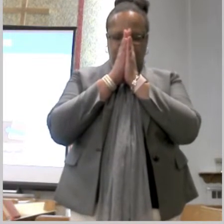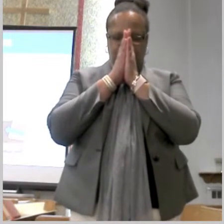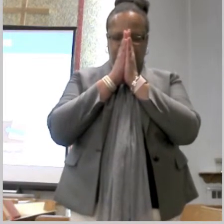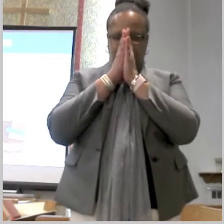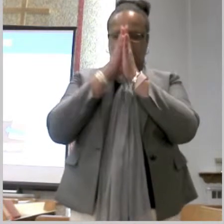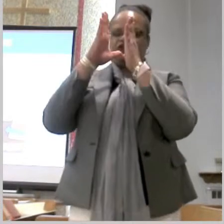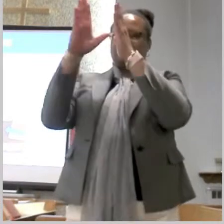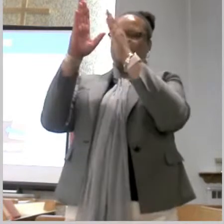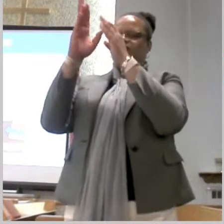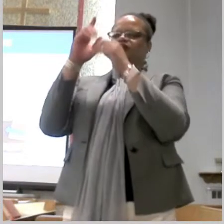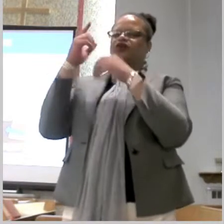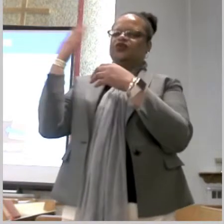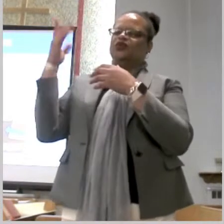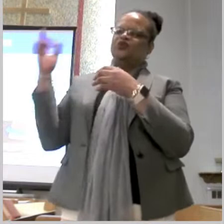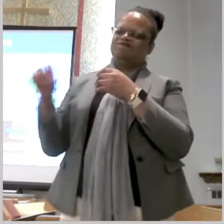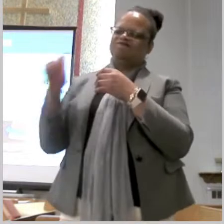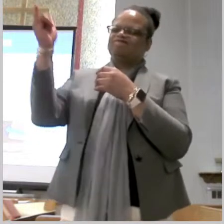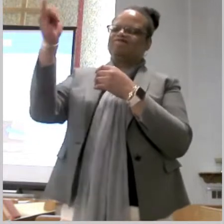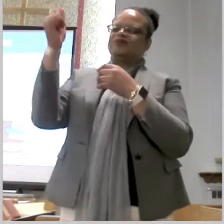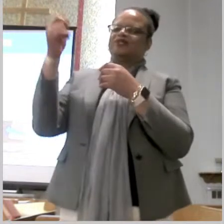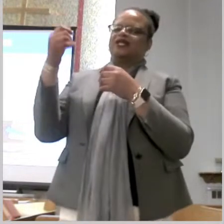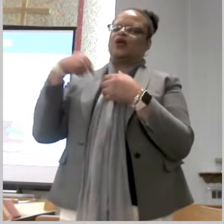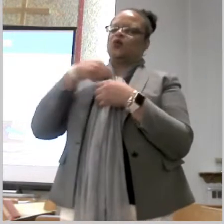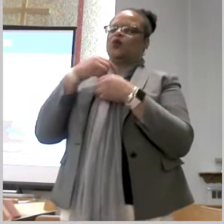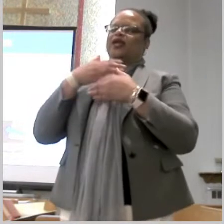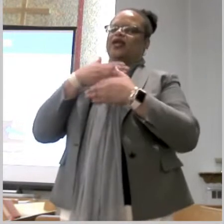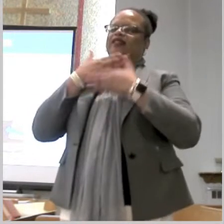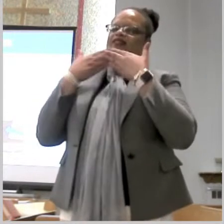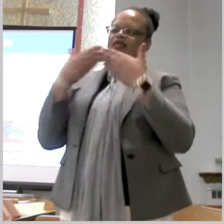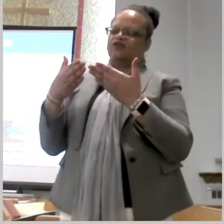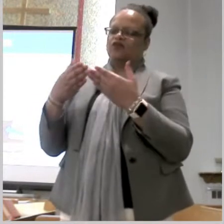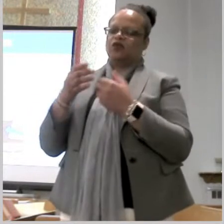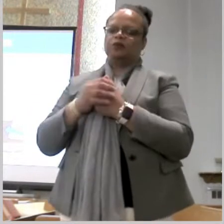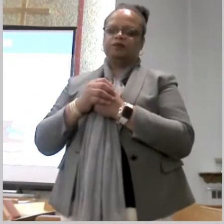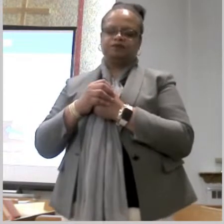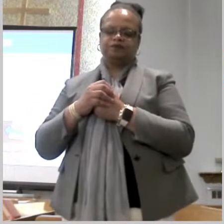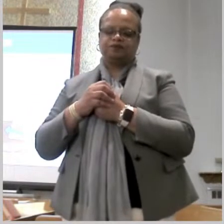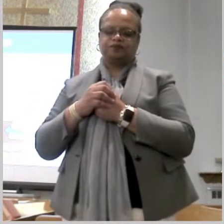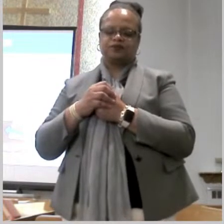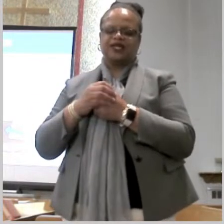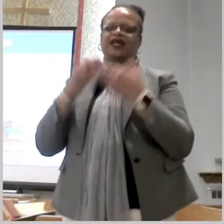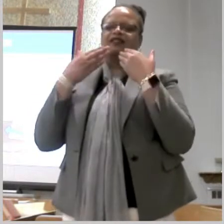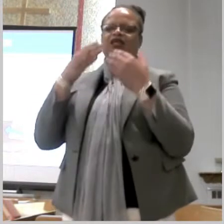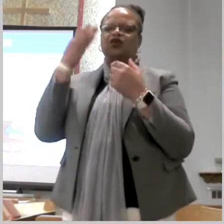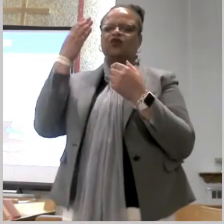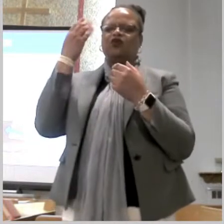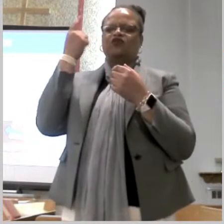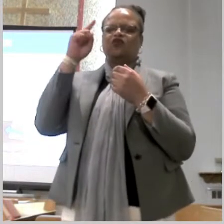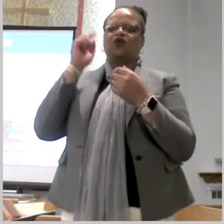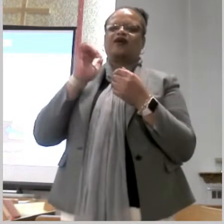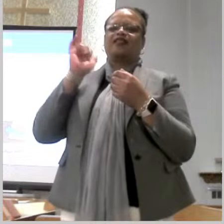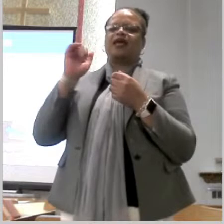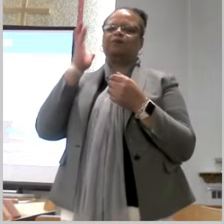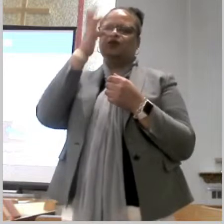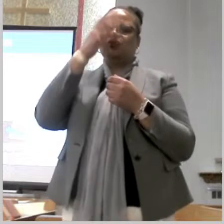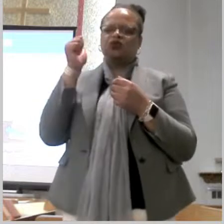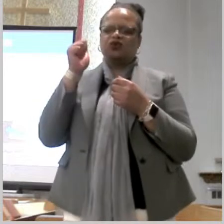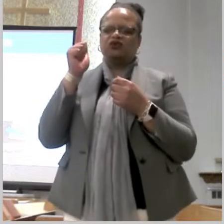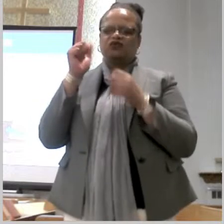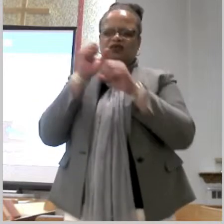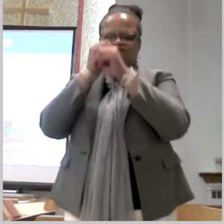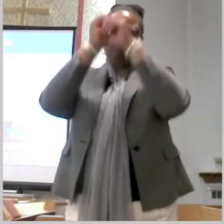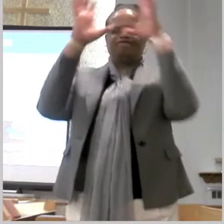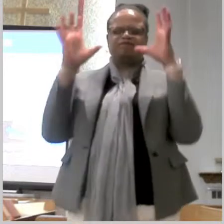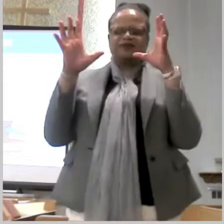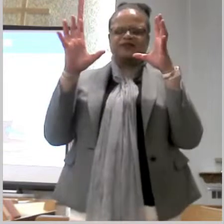Eternal Father, we are immensely thankful, and we thank you for that beautiful depiction, really